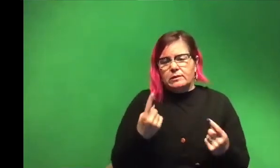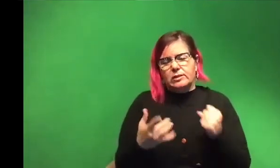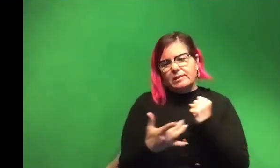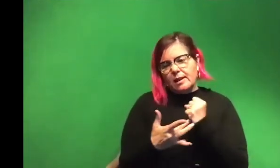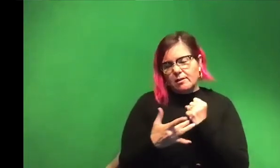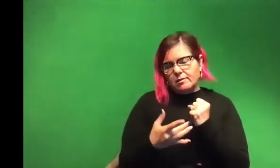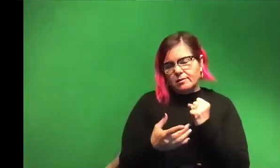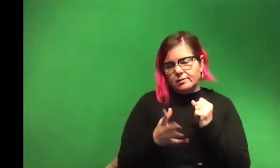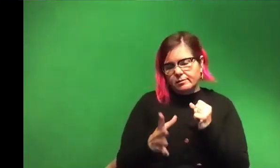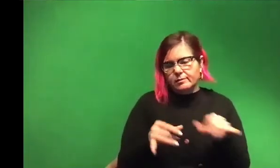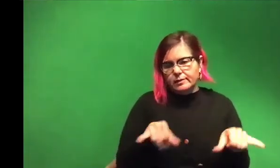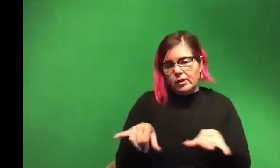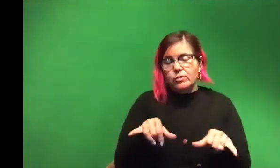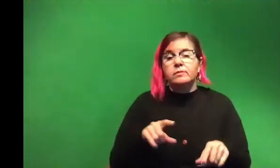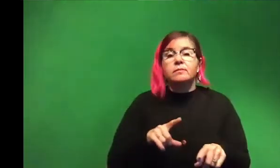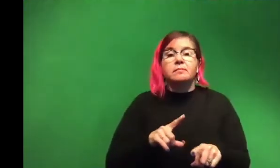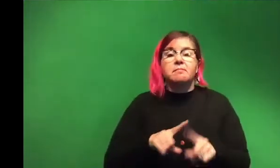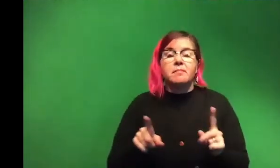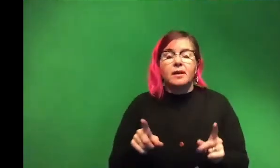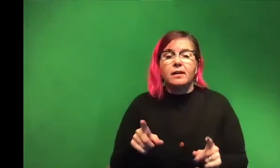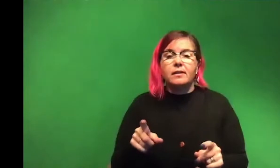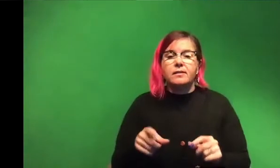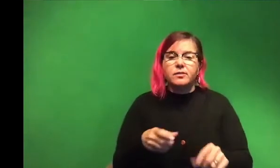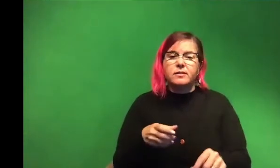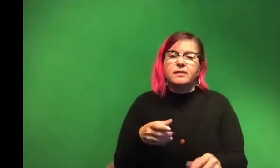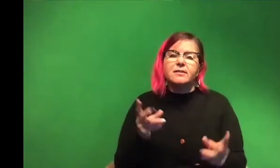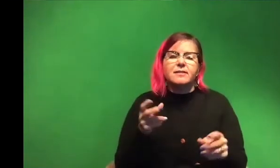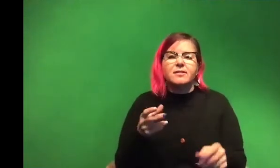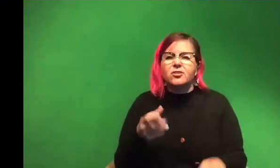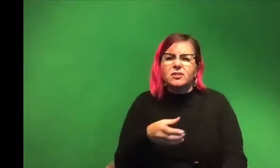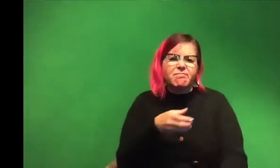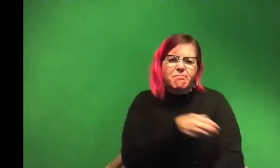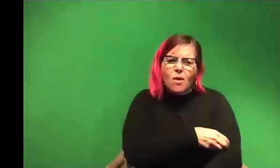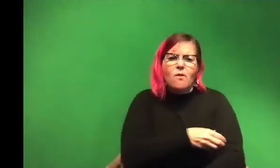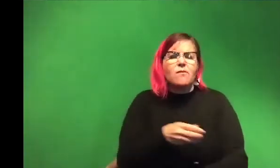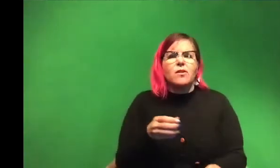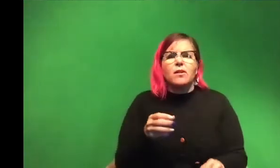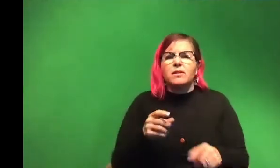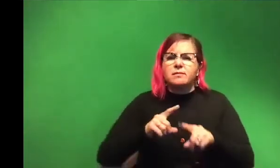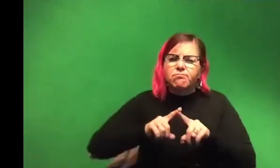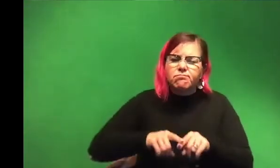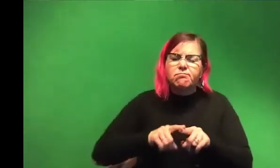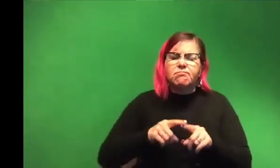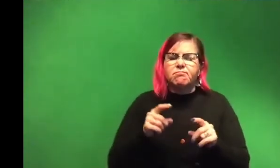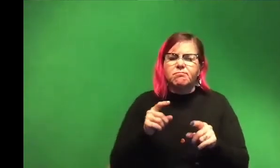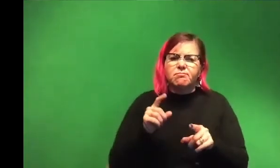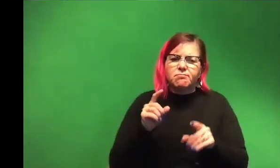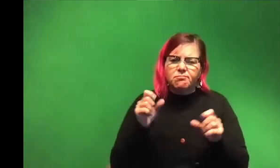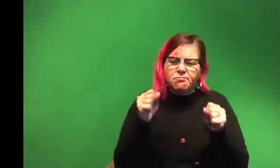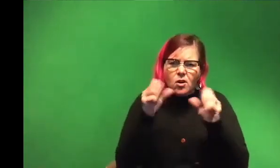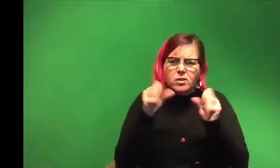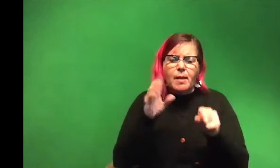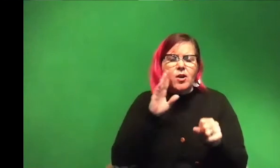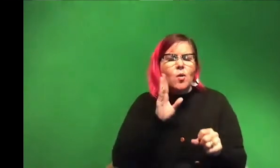standards. But I just think it's a power horse. Like it's just a great, reliable, awesome, like I know it's